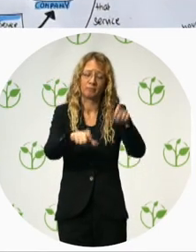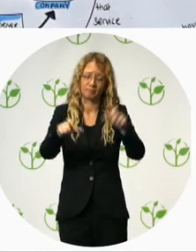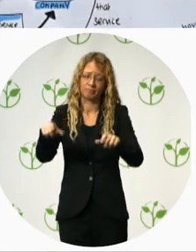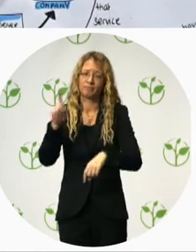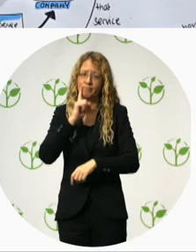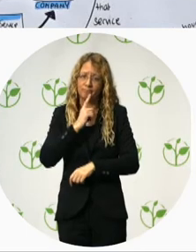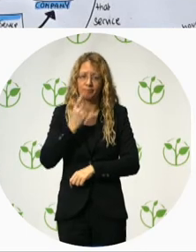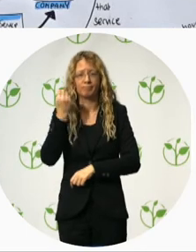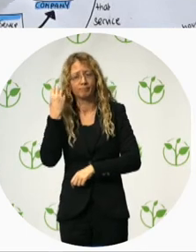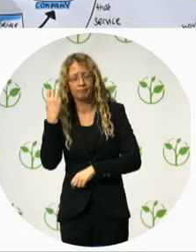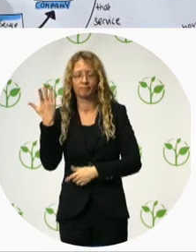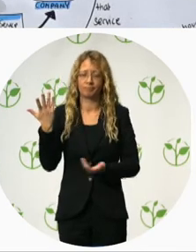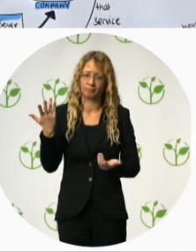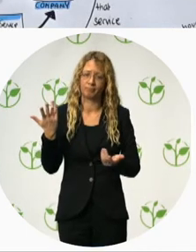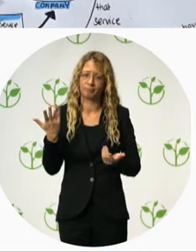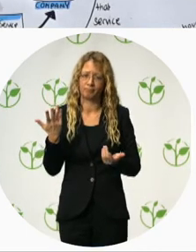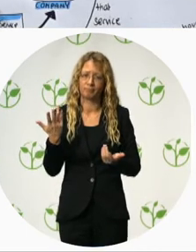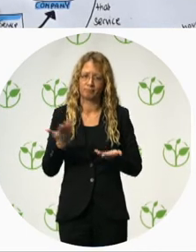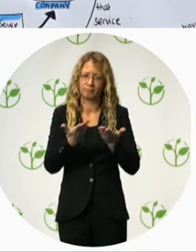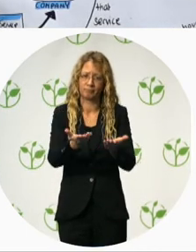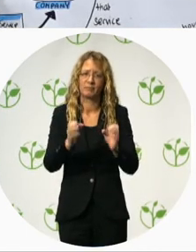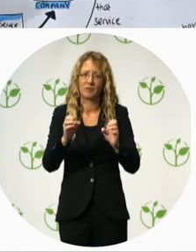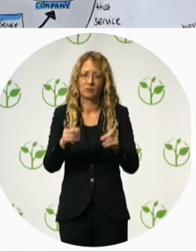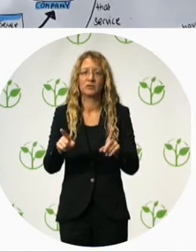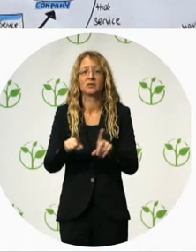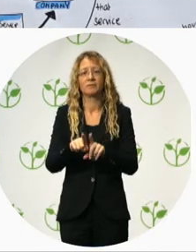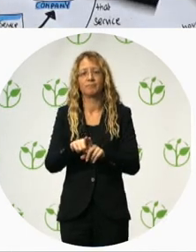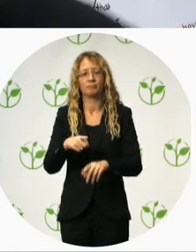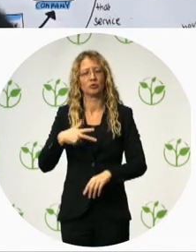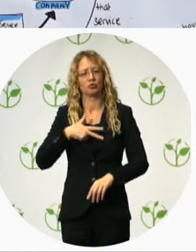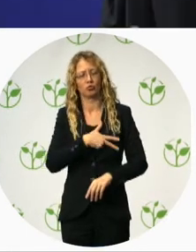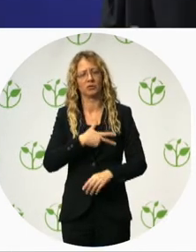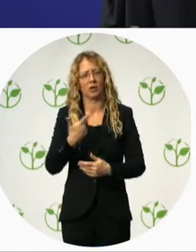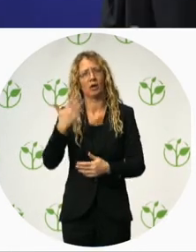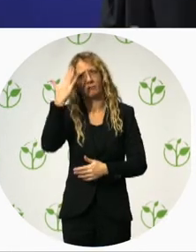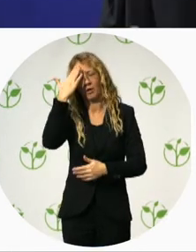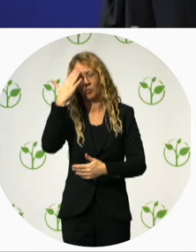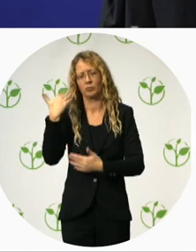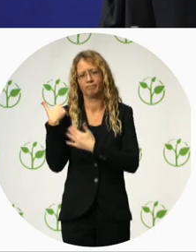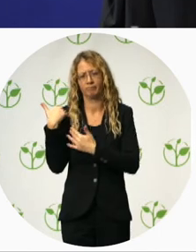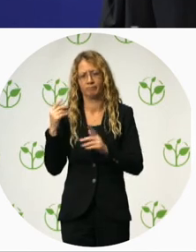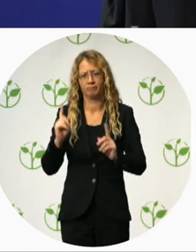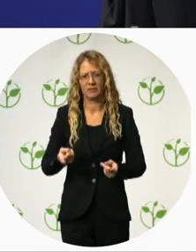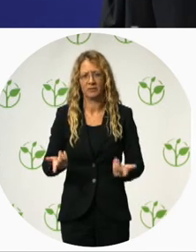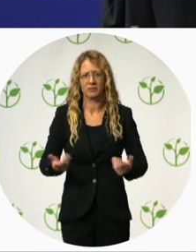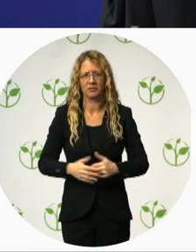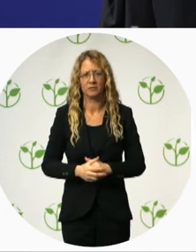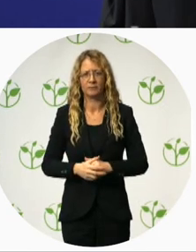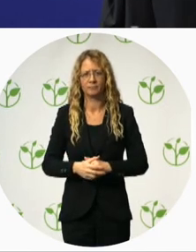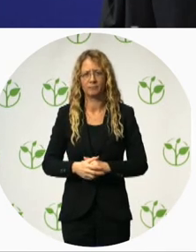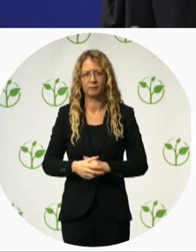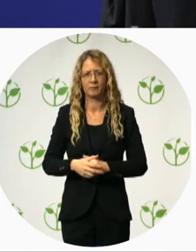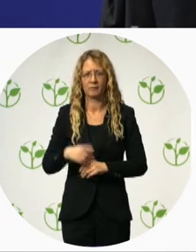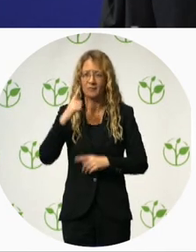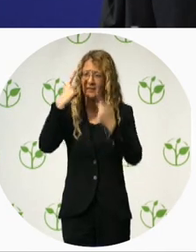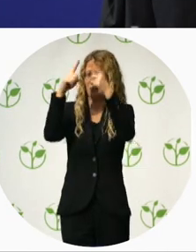based on social responsibility. And once again, all these projects show that it is possible to